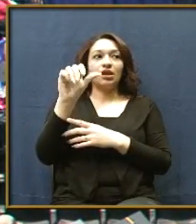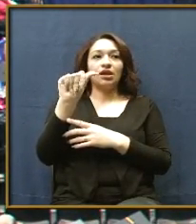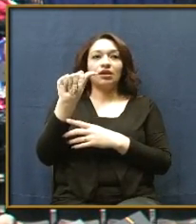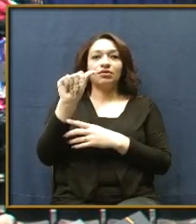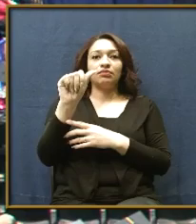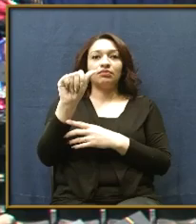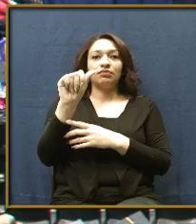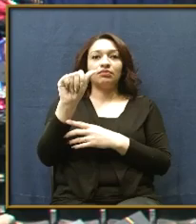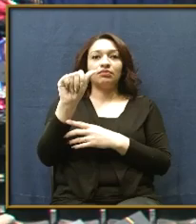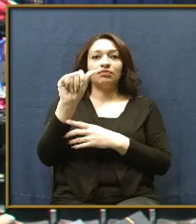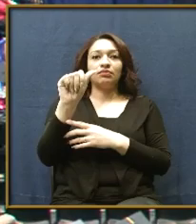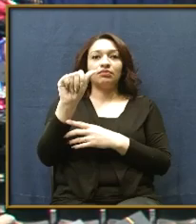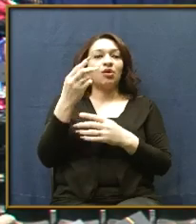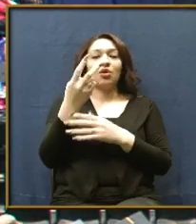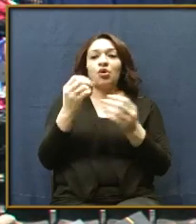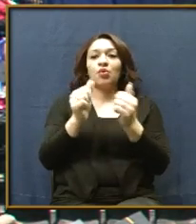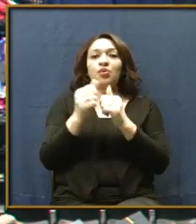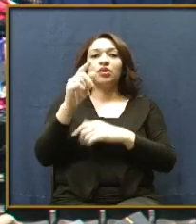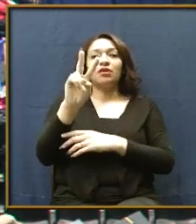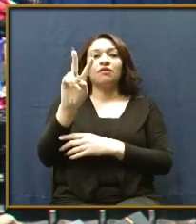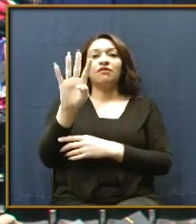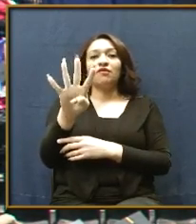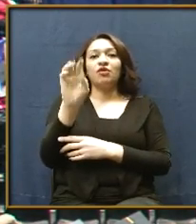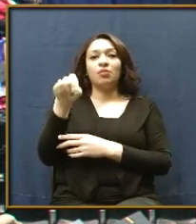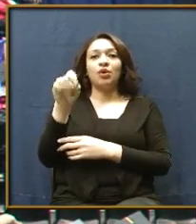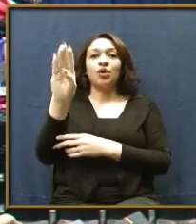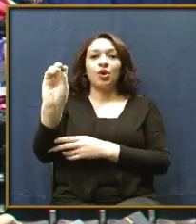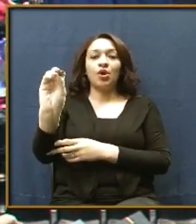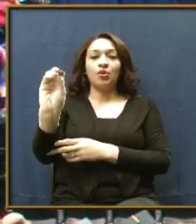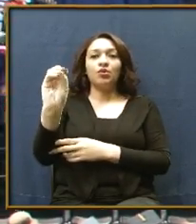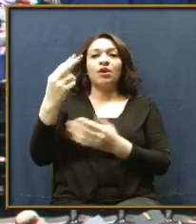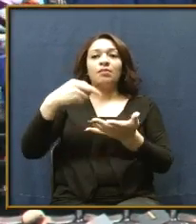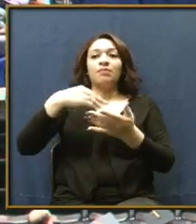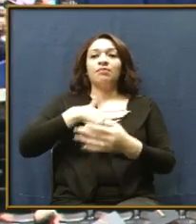to 4.0. Stand.